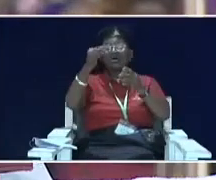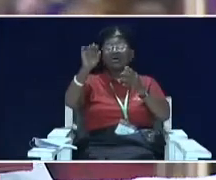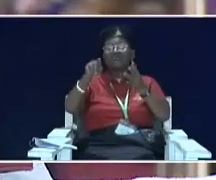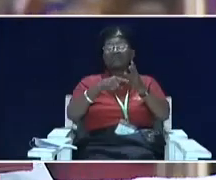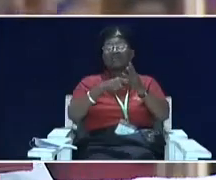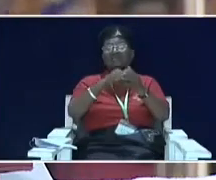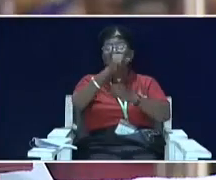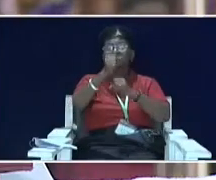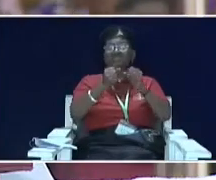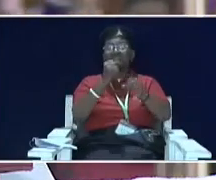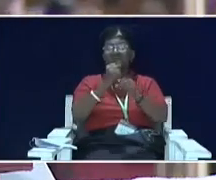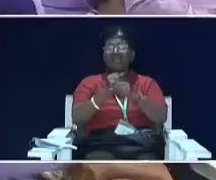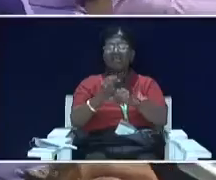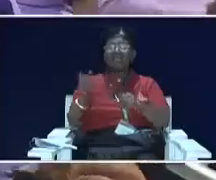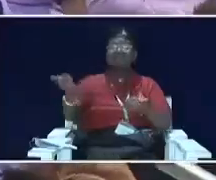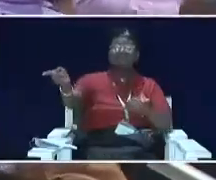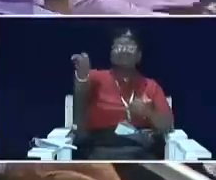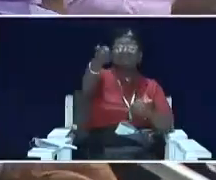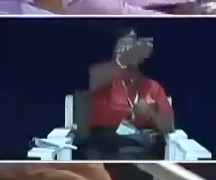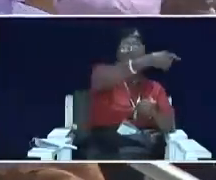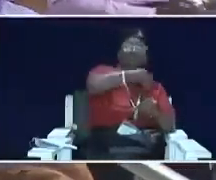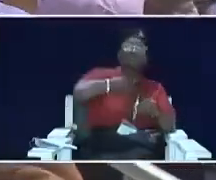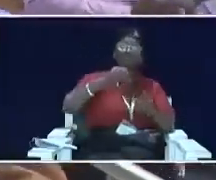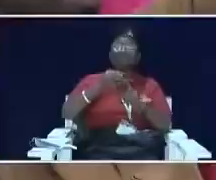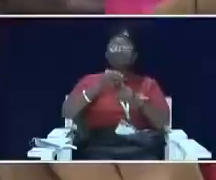you too will get triple promotions.